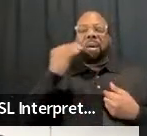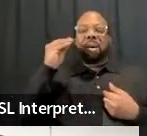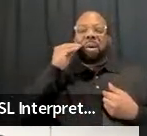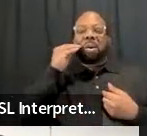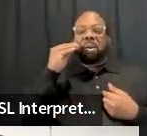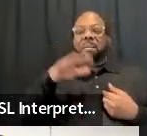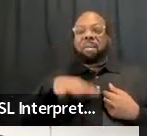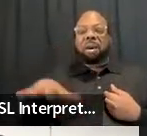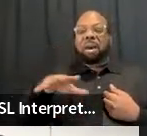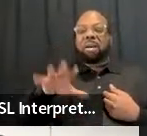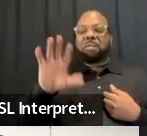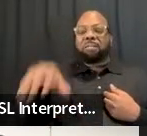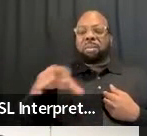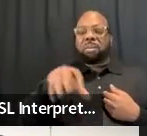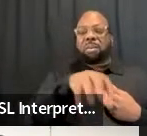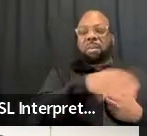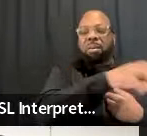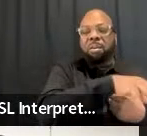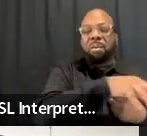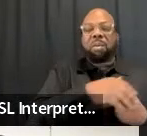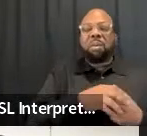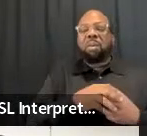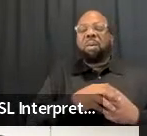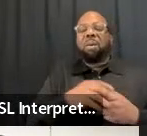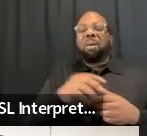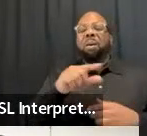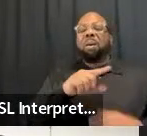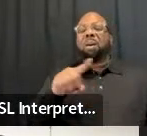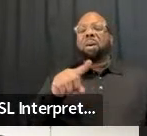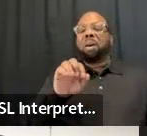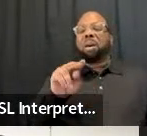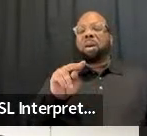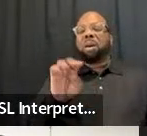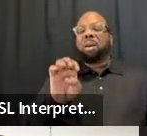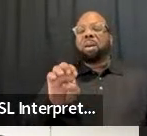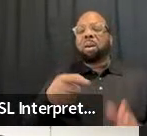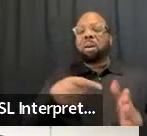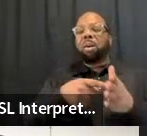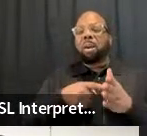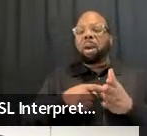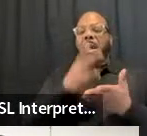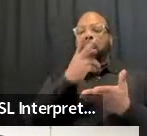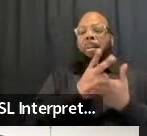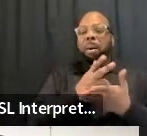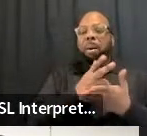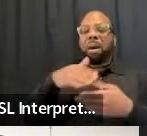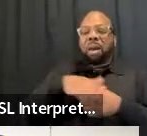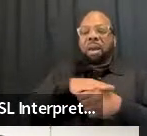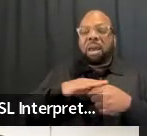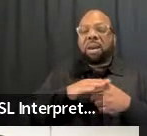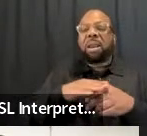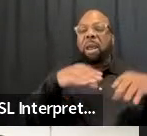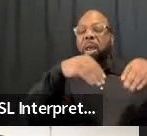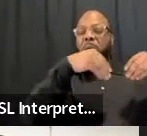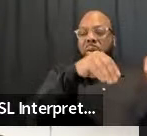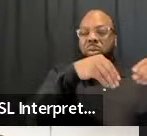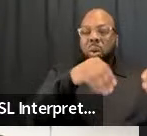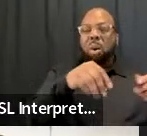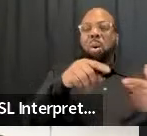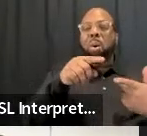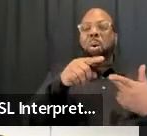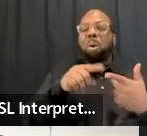Currently, zoning generally requires parking spaces serving uses such as retail stores or apartment